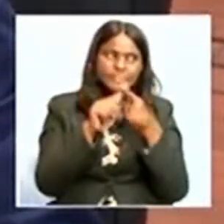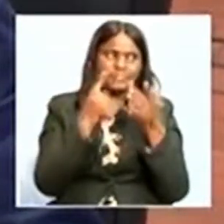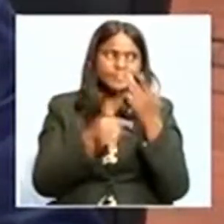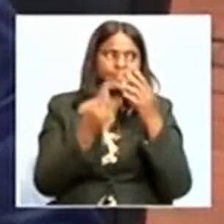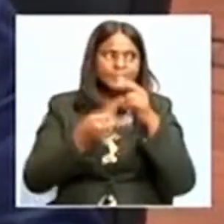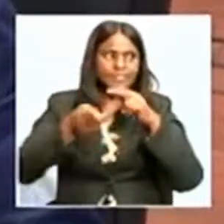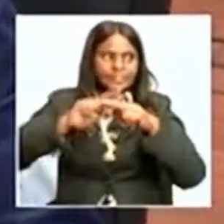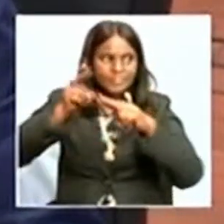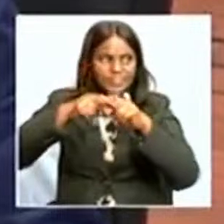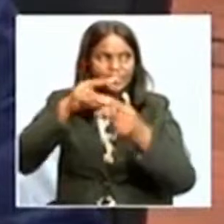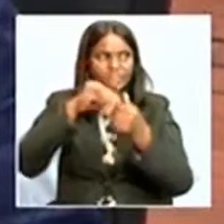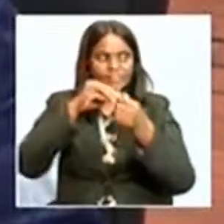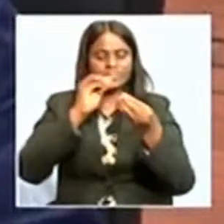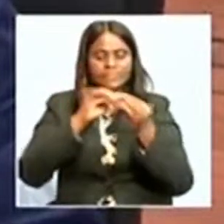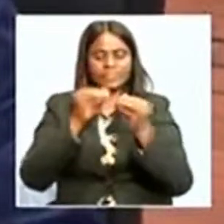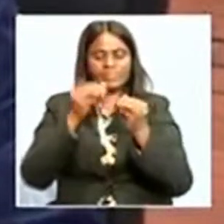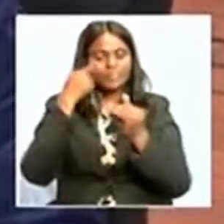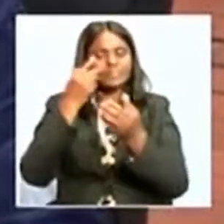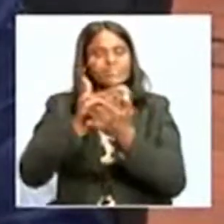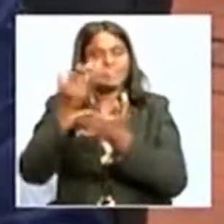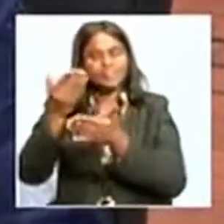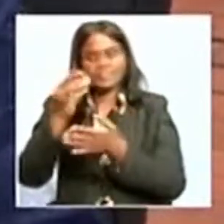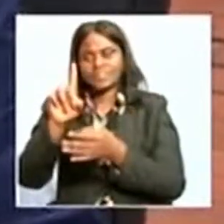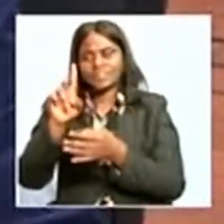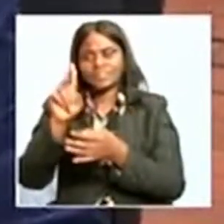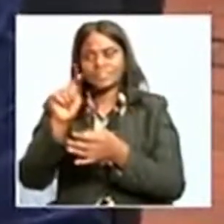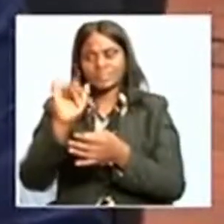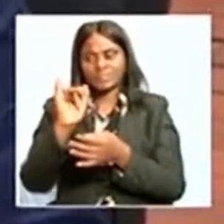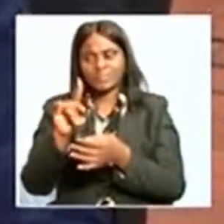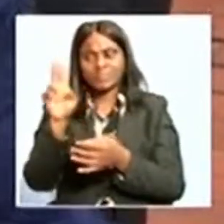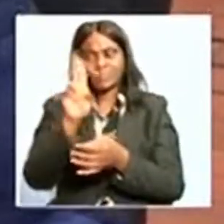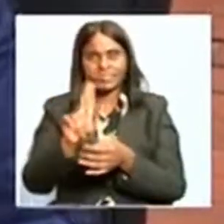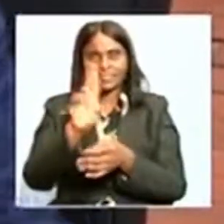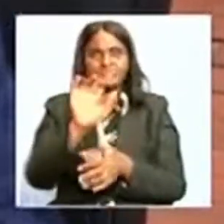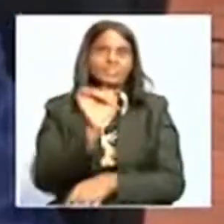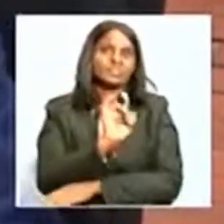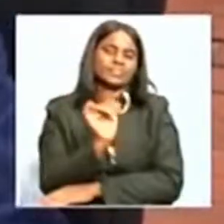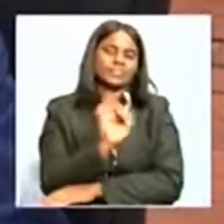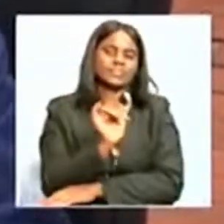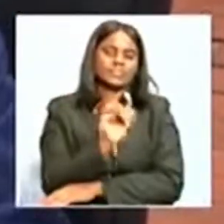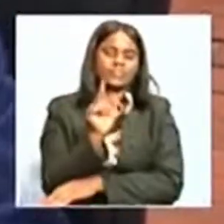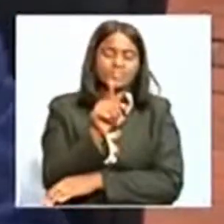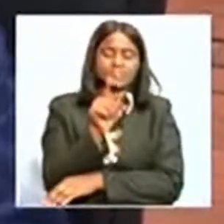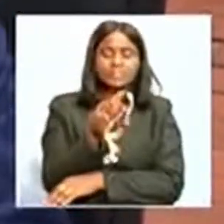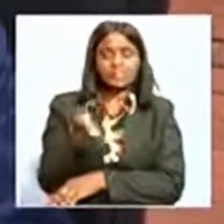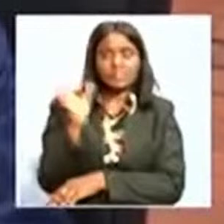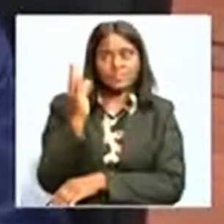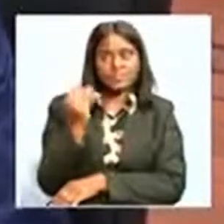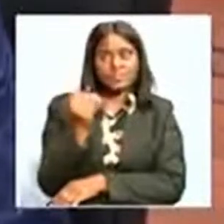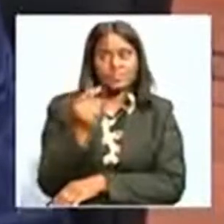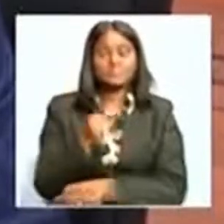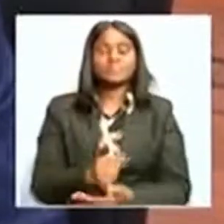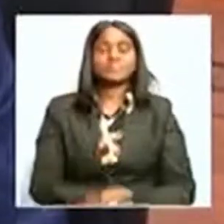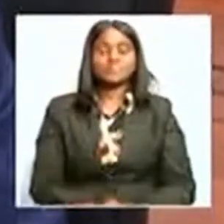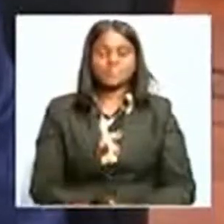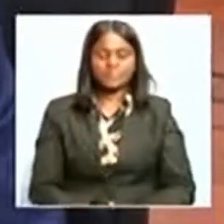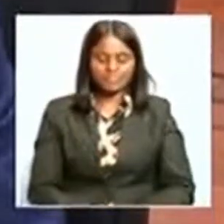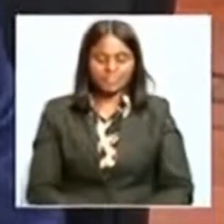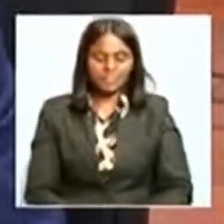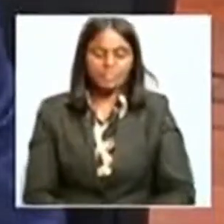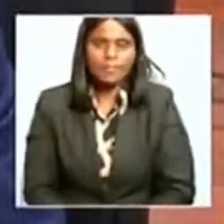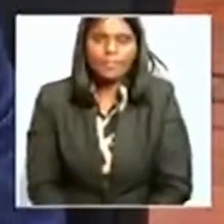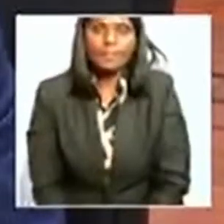increasing the specific rate for customs and excise duty on used motor vehicles. Now, when you go to, you look